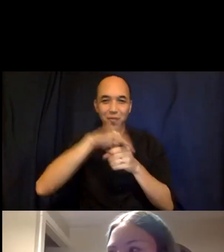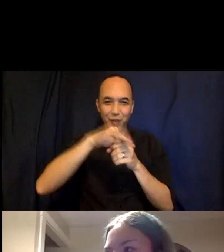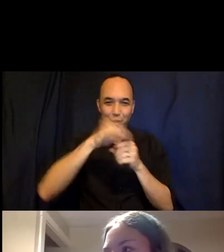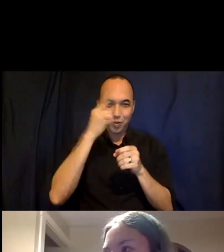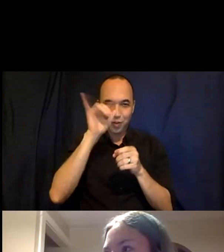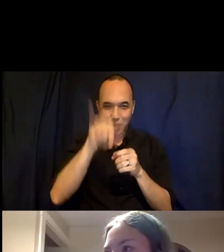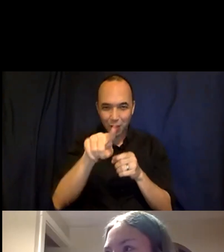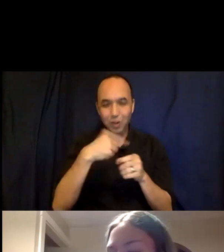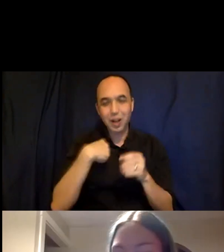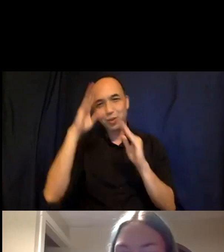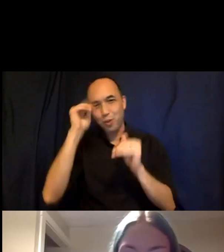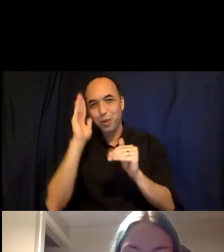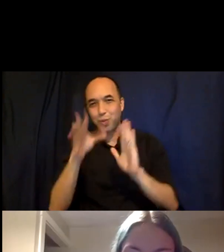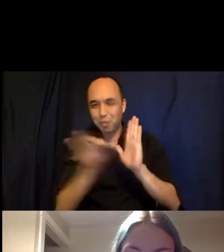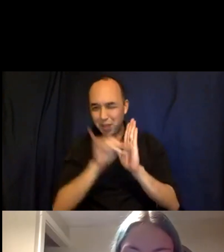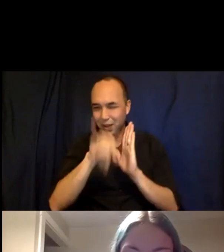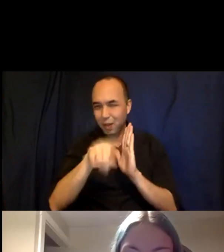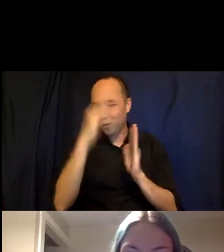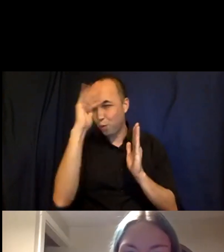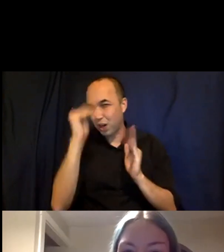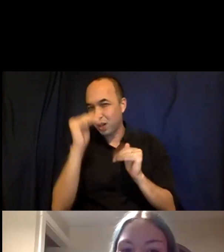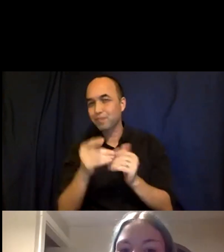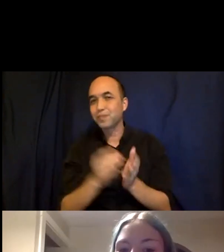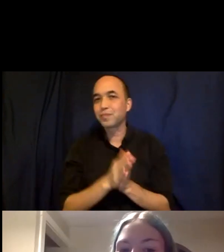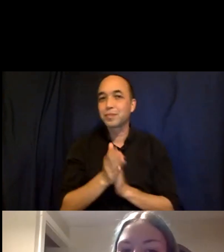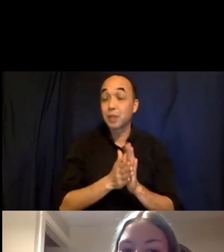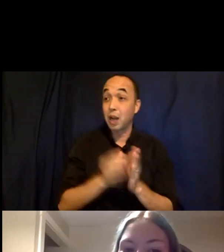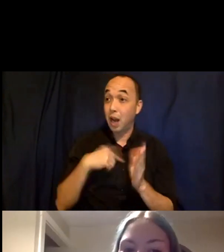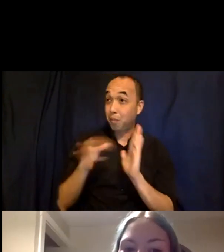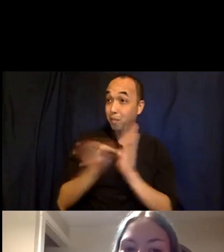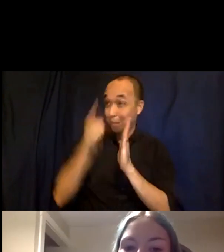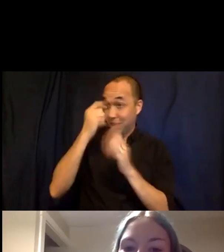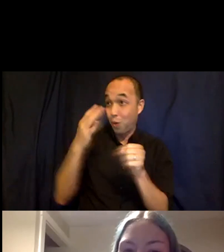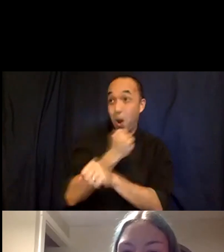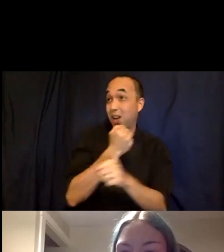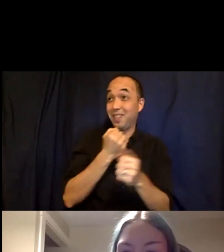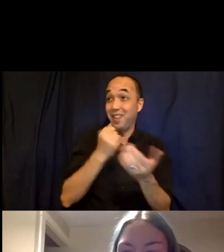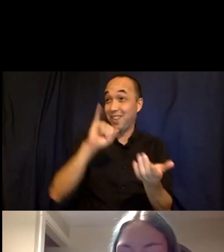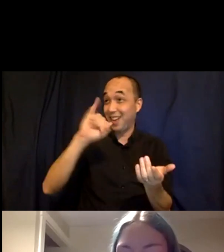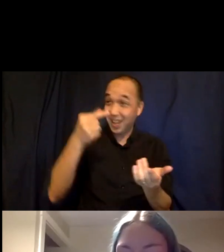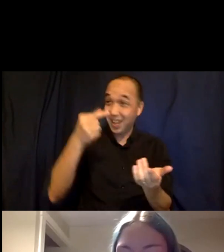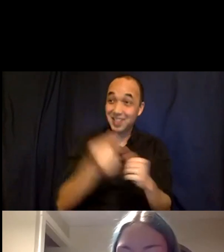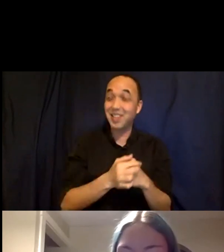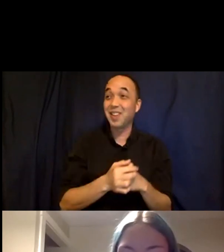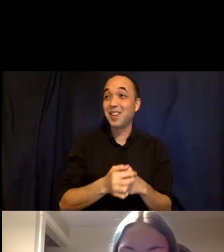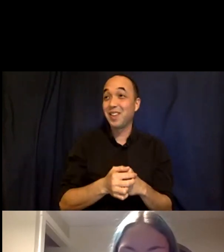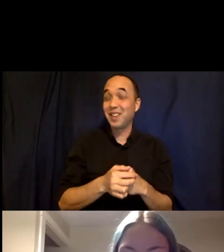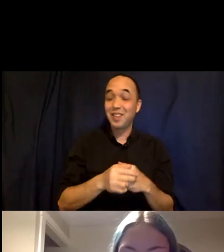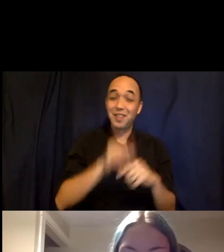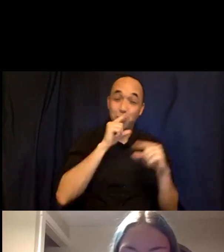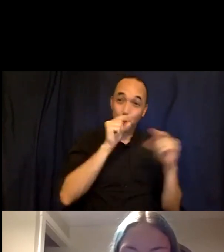would go for it. Well, because it won out of both Twitter